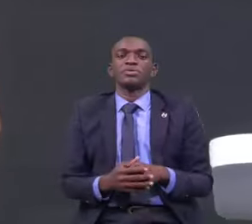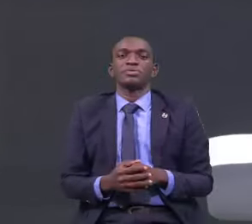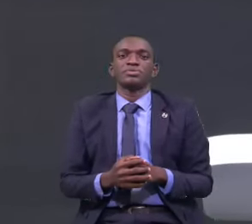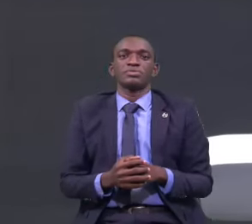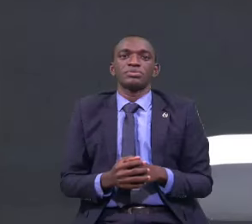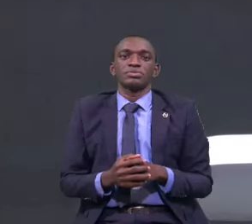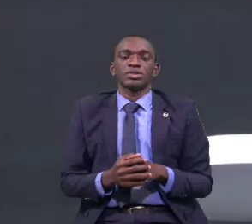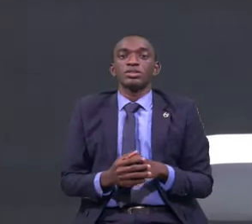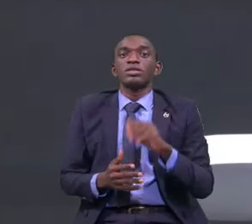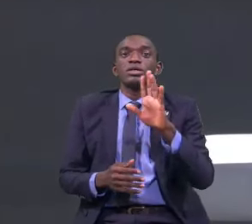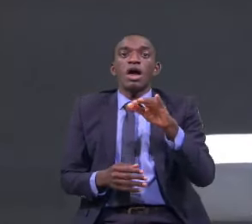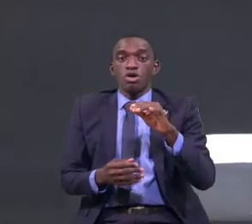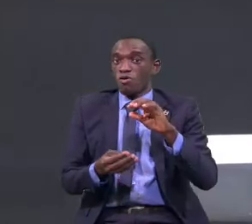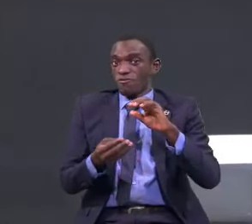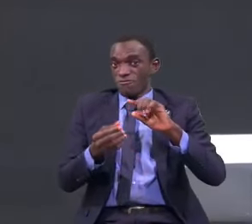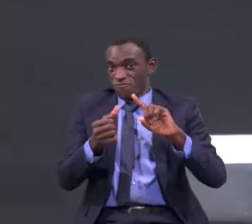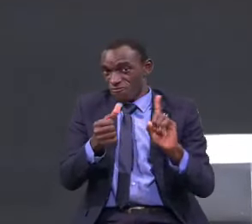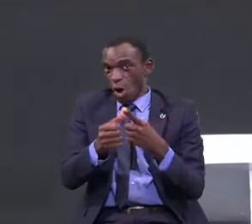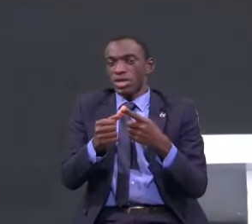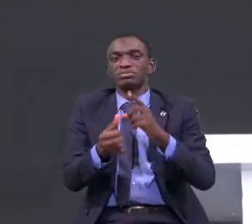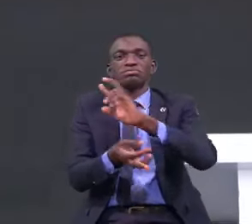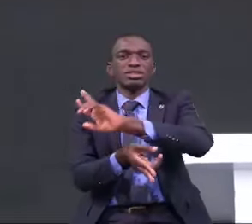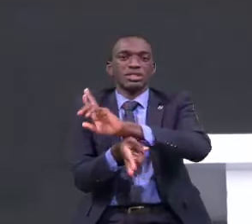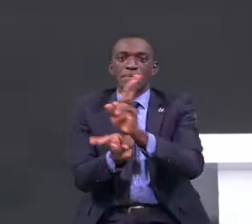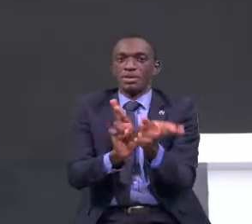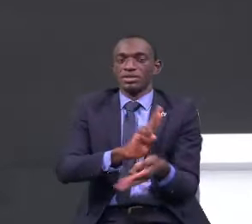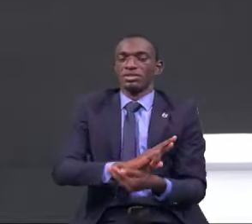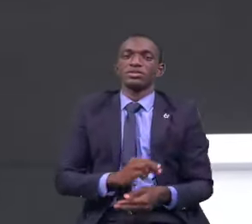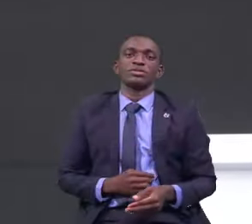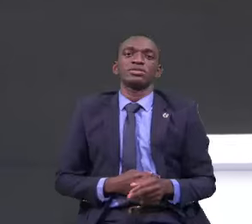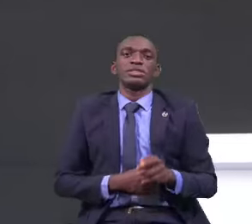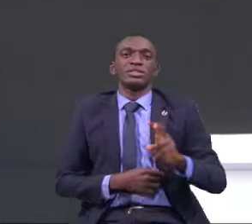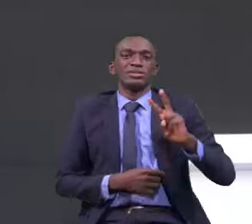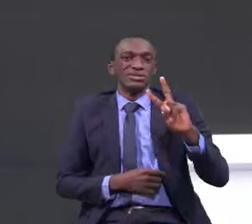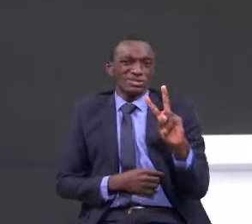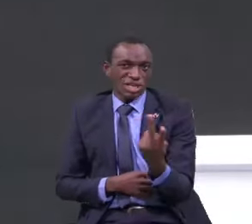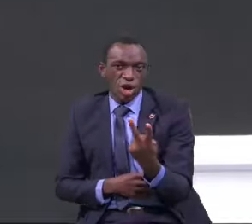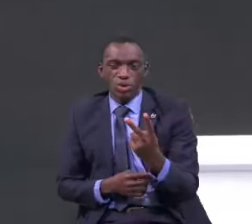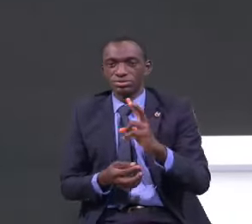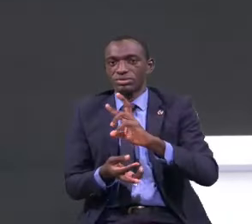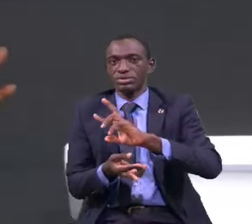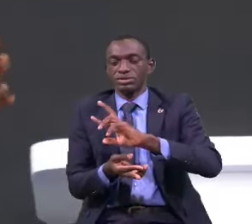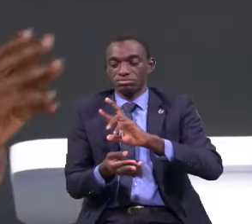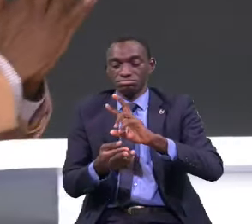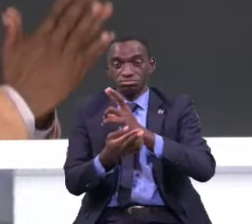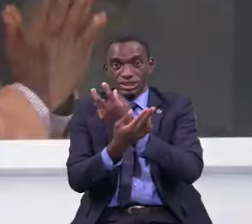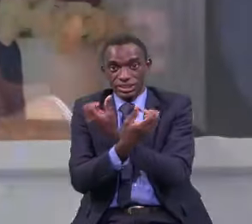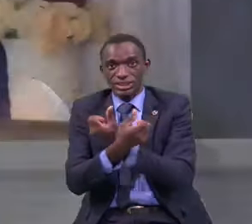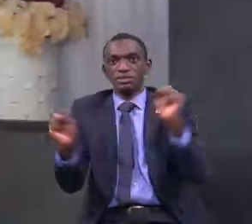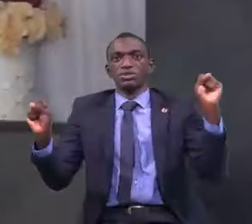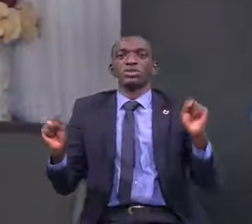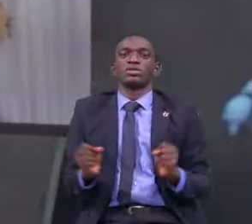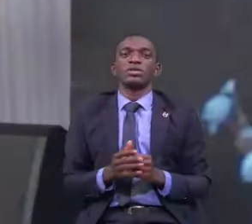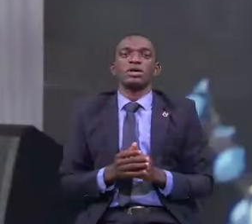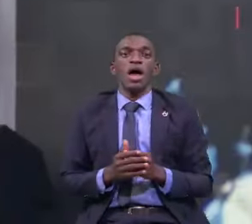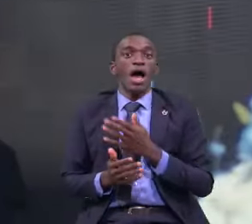Number one, repentance. Number two, redemption. And it's only God